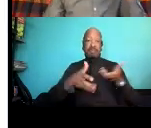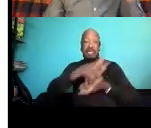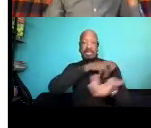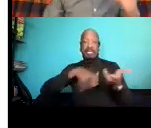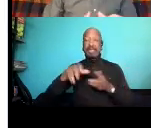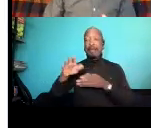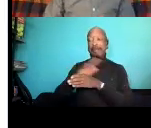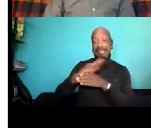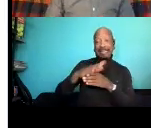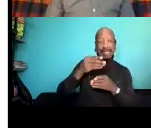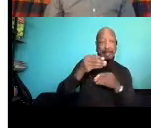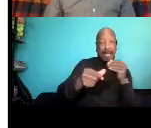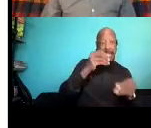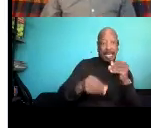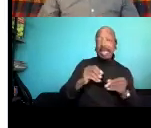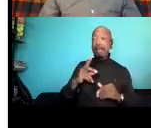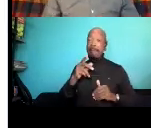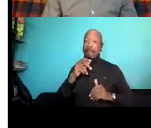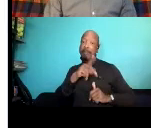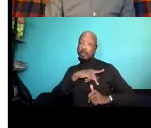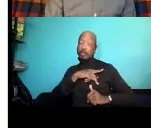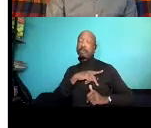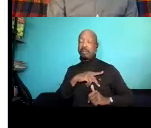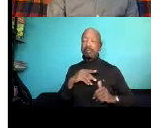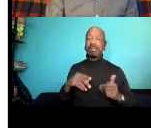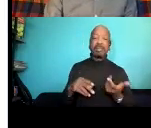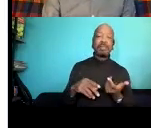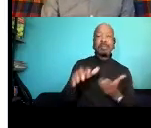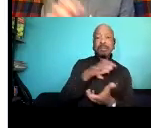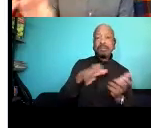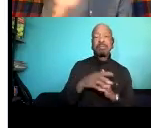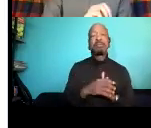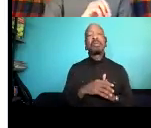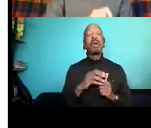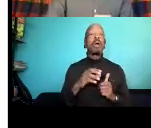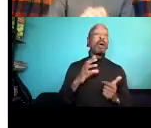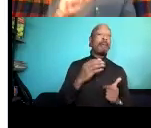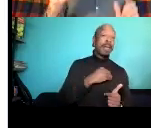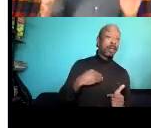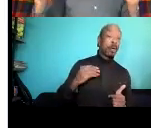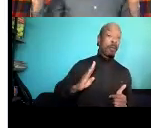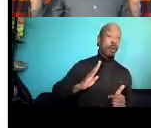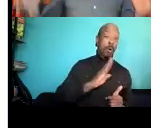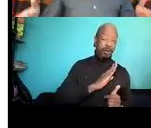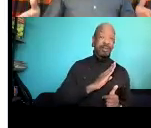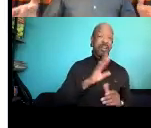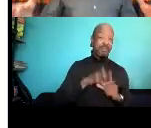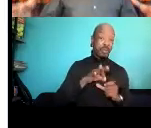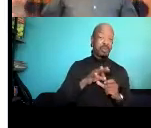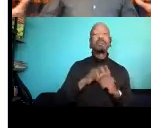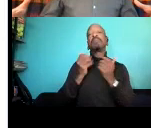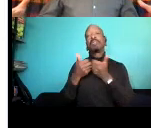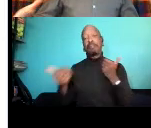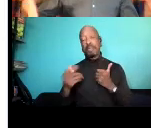your meetings, and recording your board votes, for example, or your member votes, are all ways that you are distinguishing and